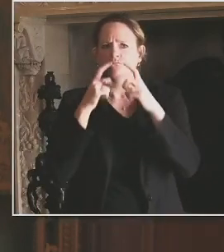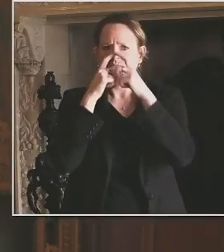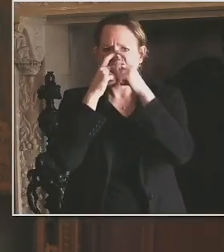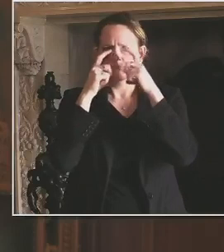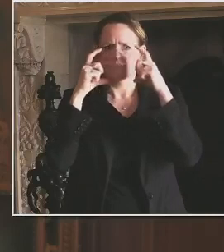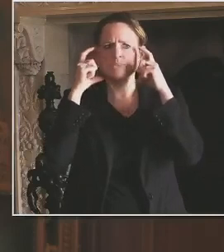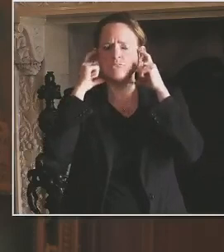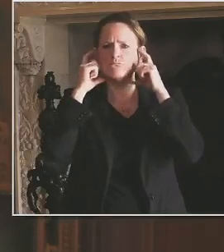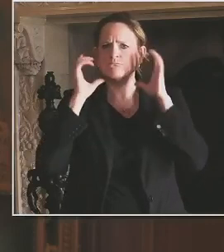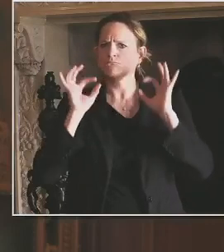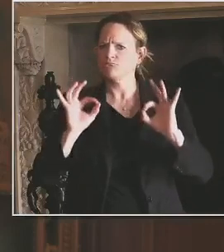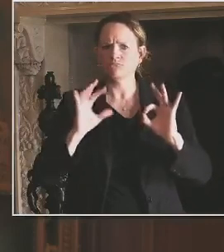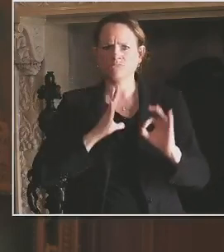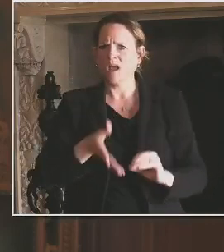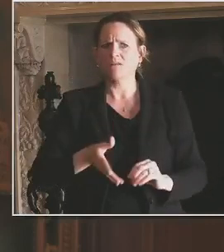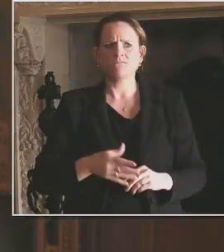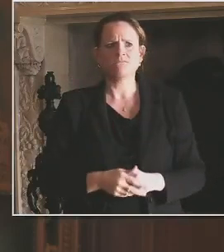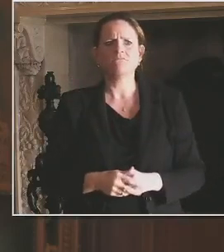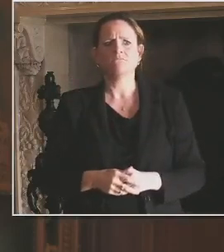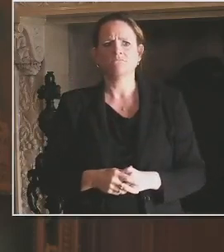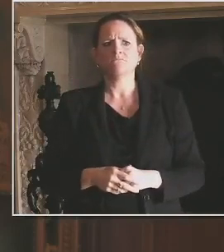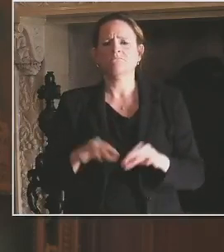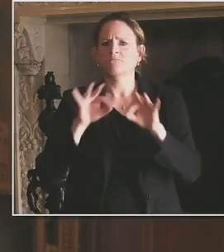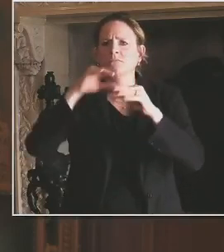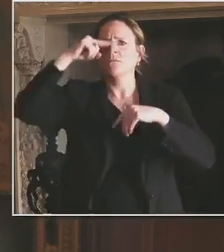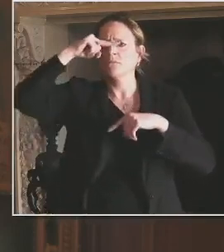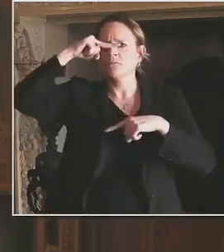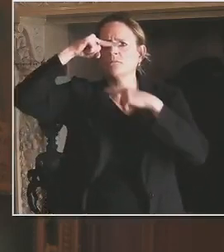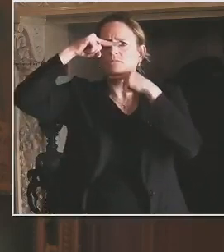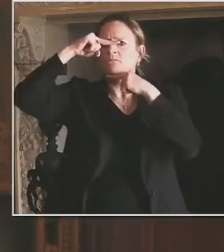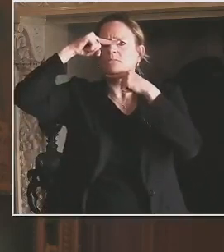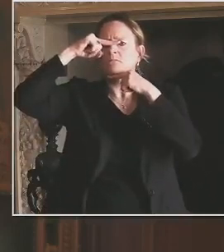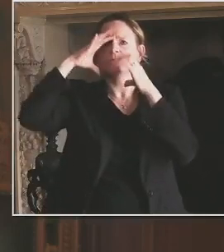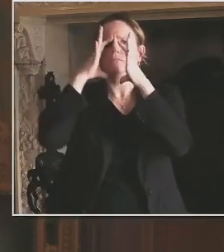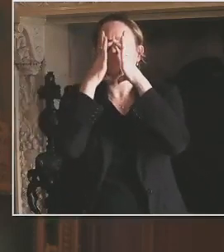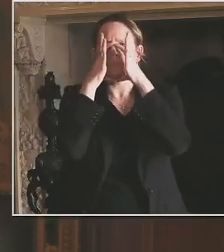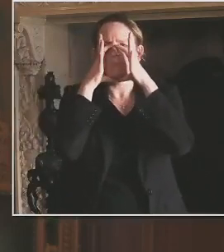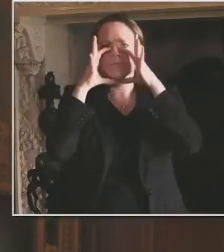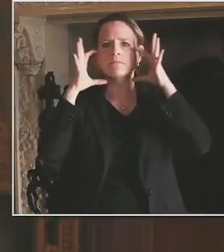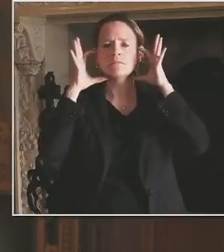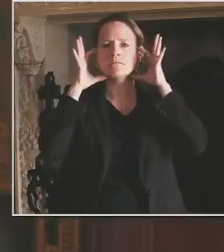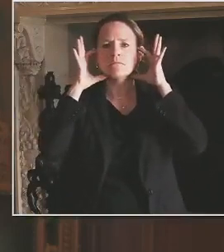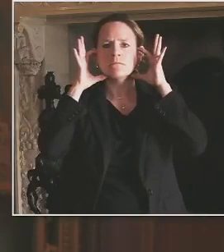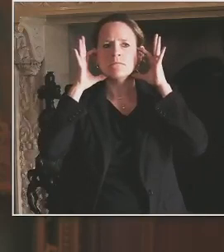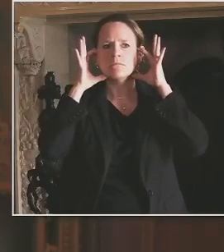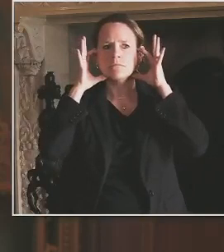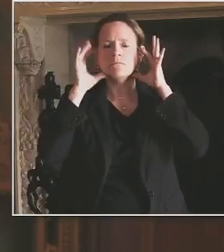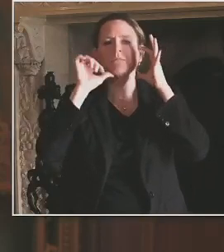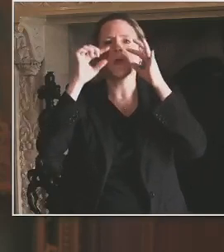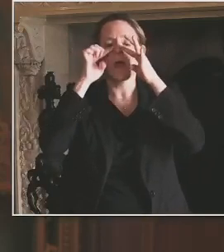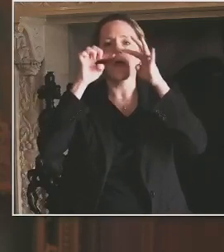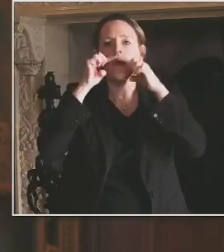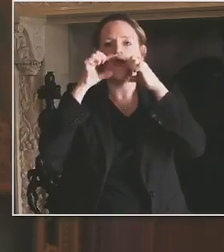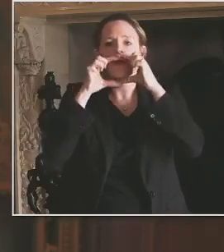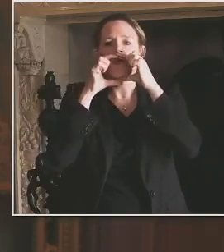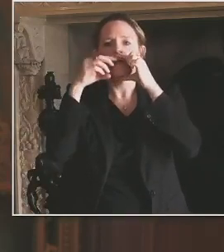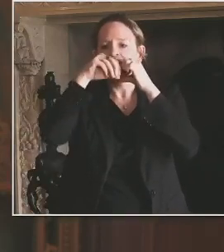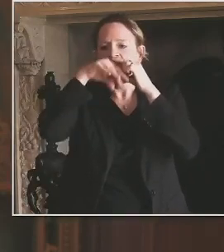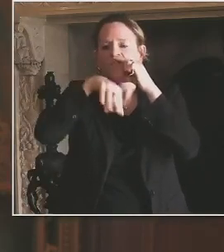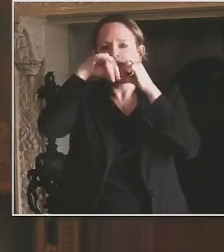The most important thing is keeping the respiratory droplets and secretions, from getting out into the environment. So a clean mask,